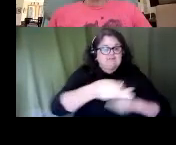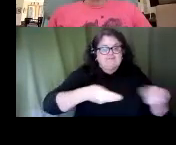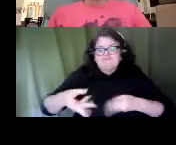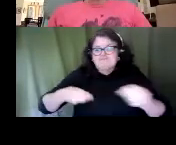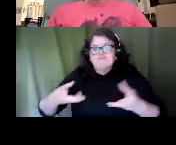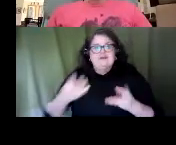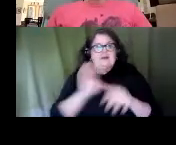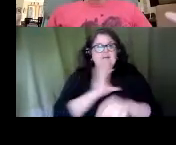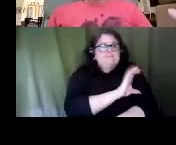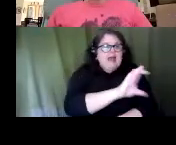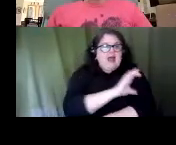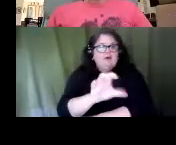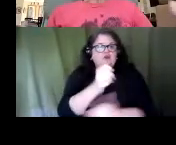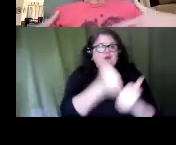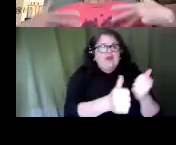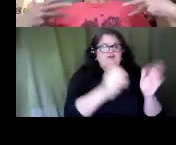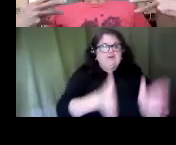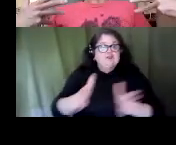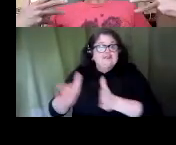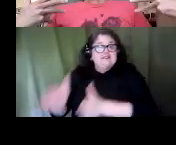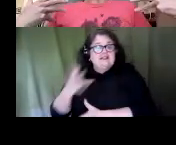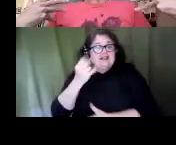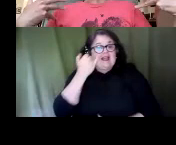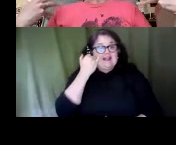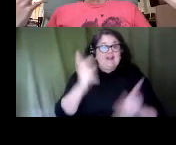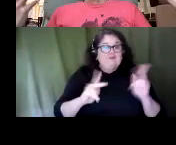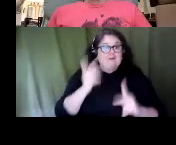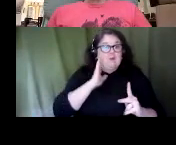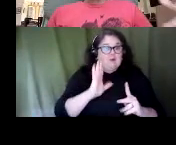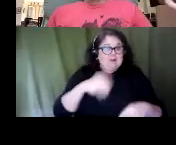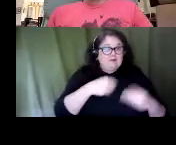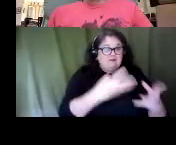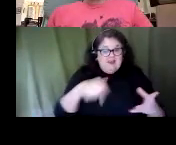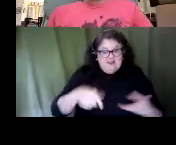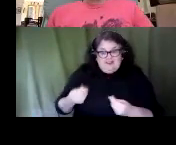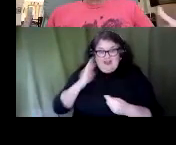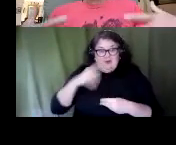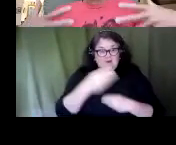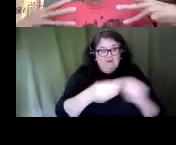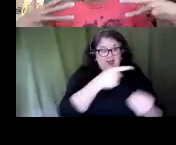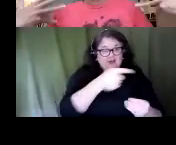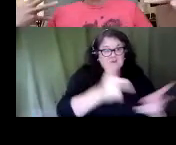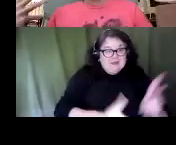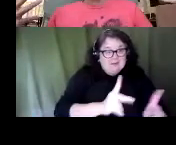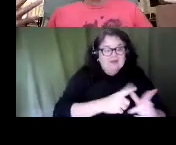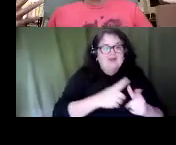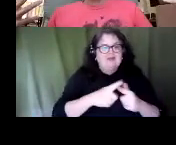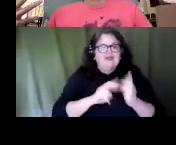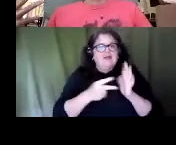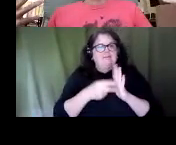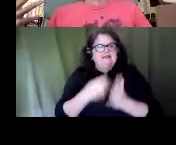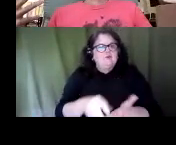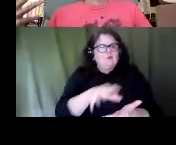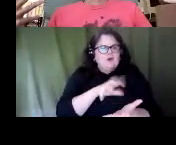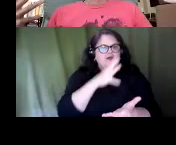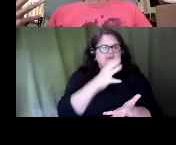person. And if people are going to be provided for by land, we need structures that ensure that the wealth of the relationships with land spread